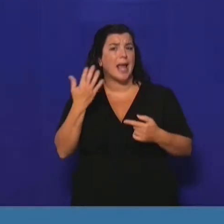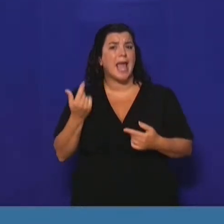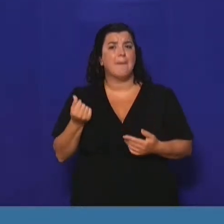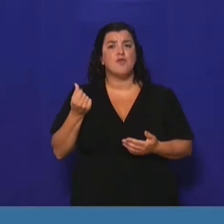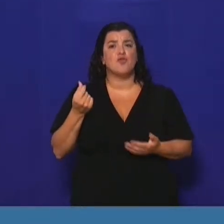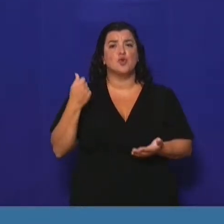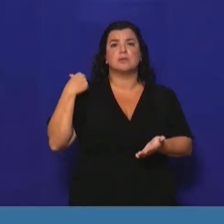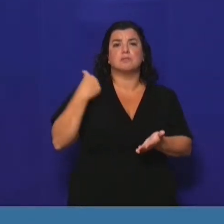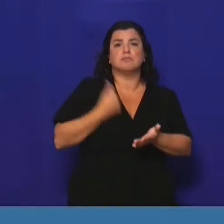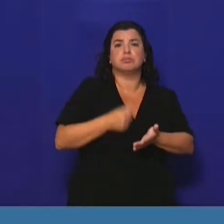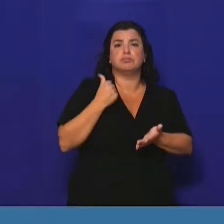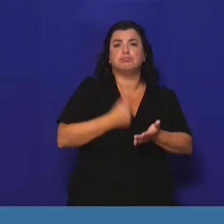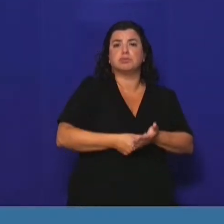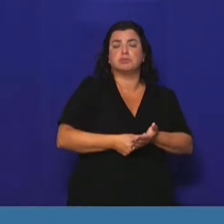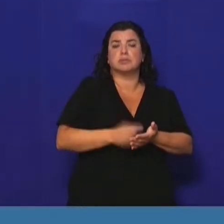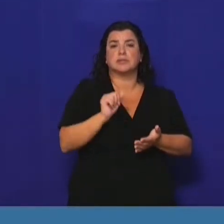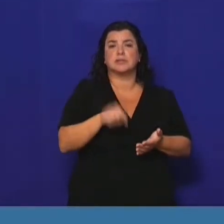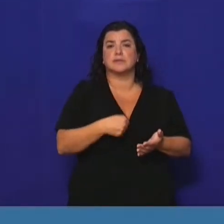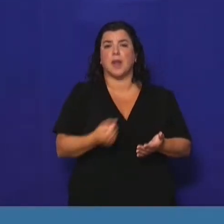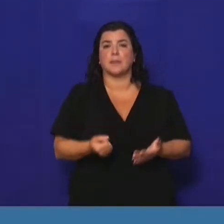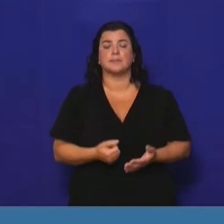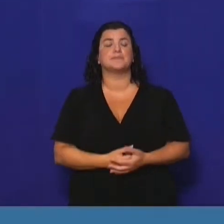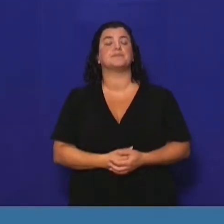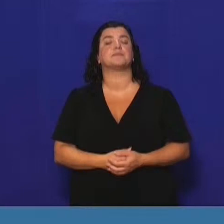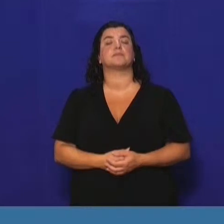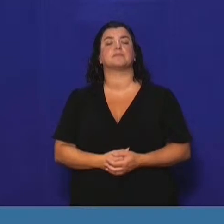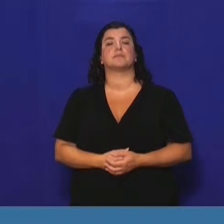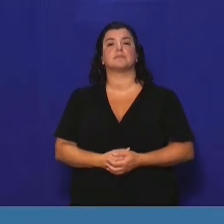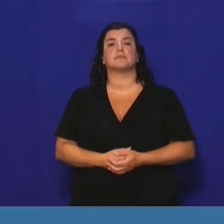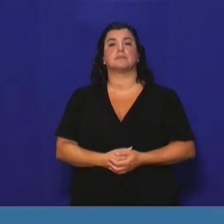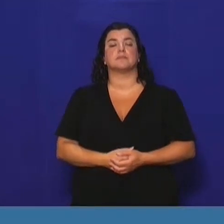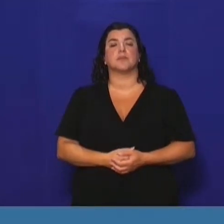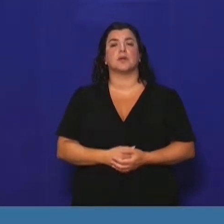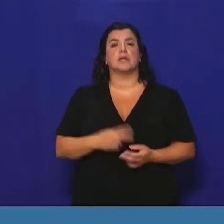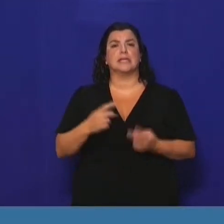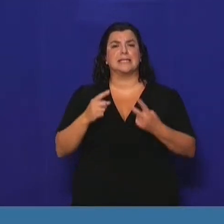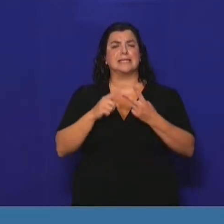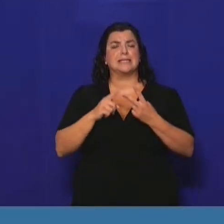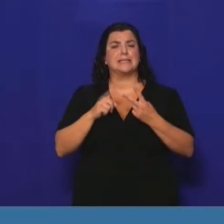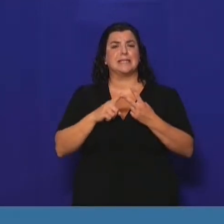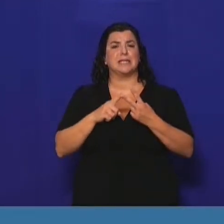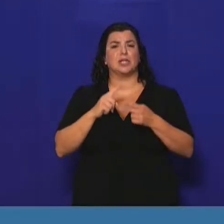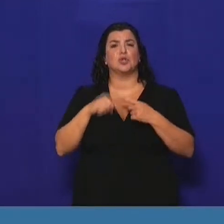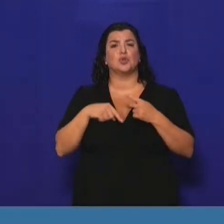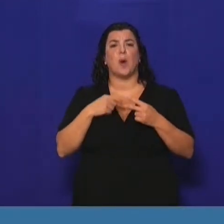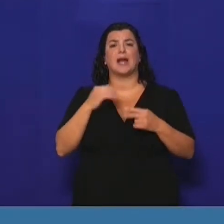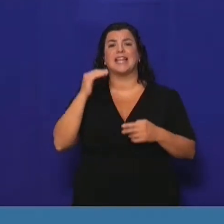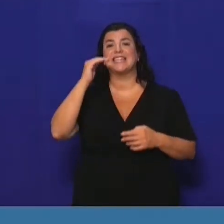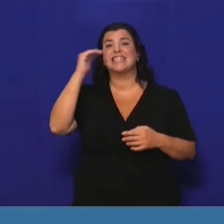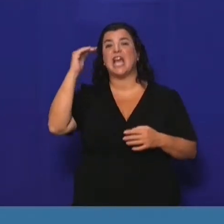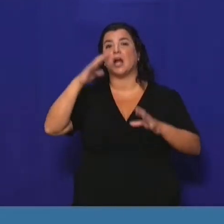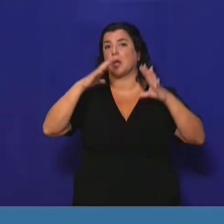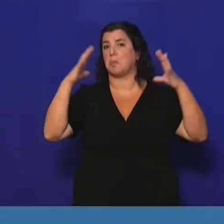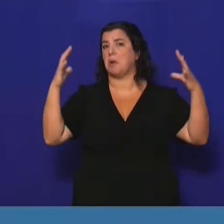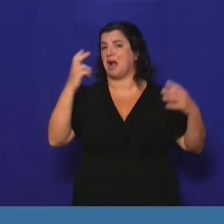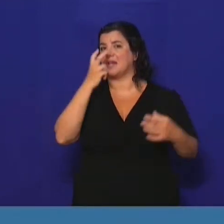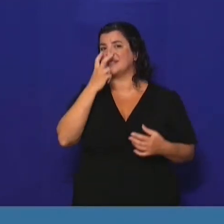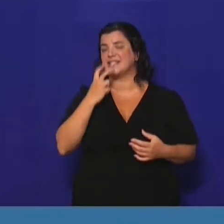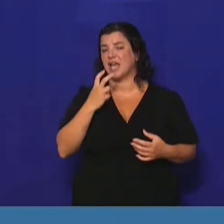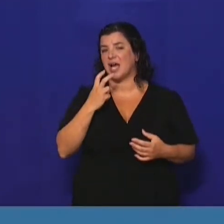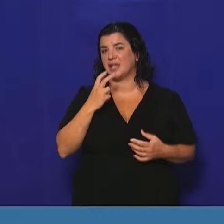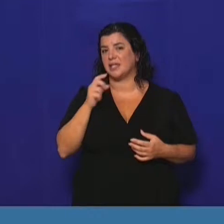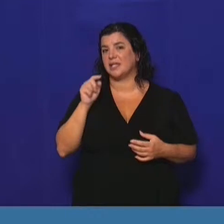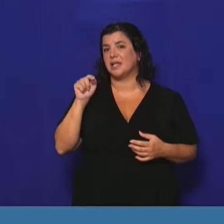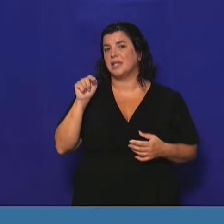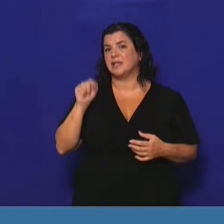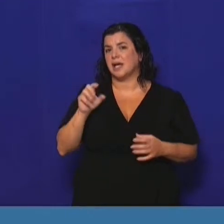dal-lat. It-tieni mistoqsija, semmejt iktar kmieni l-clusters fih dan id-djar tal-anzjani. Jekk sar